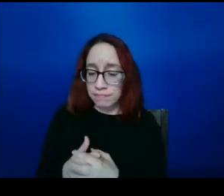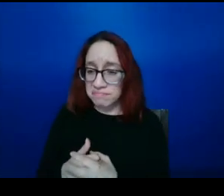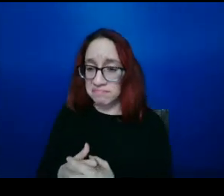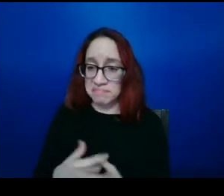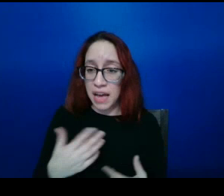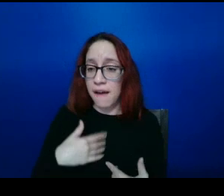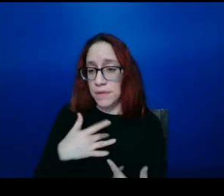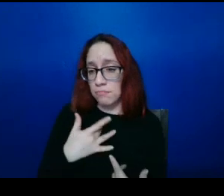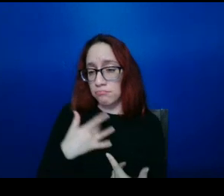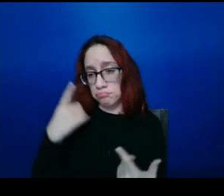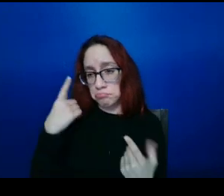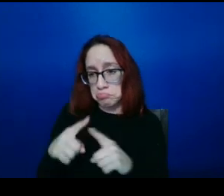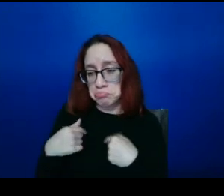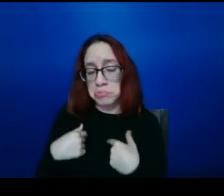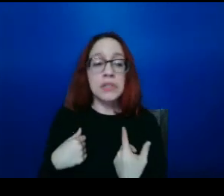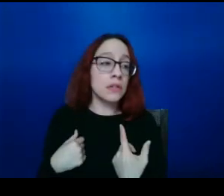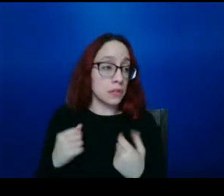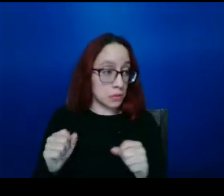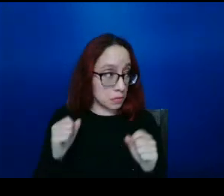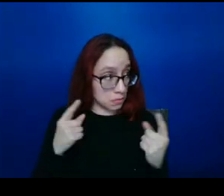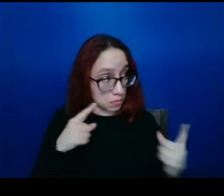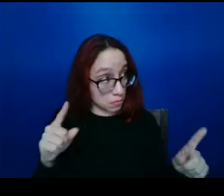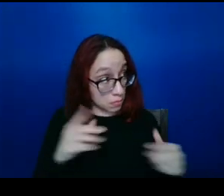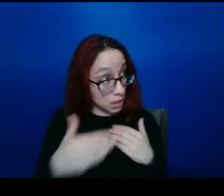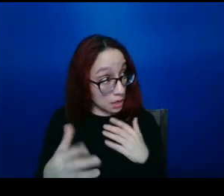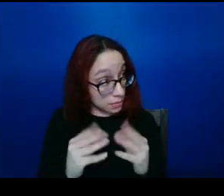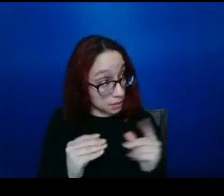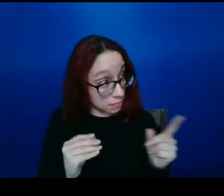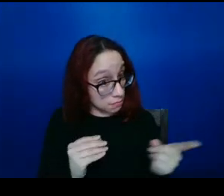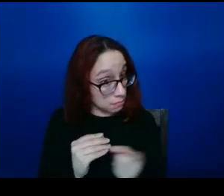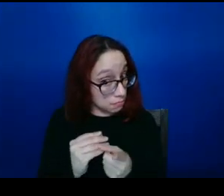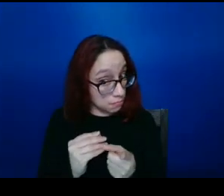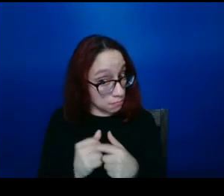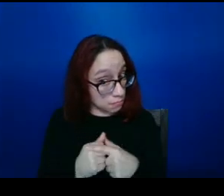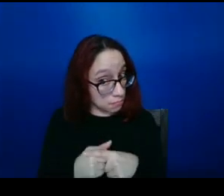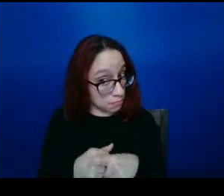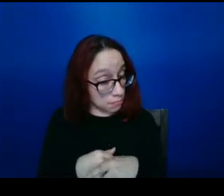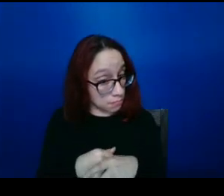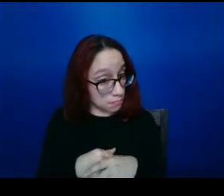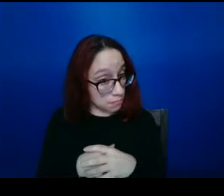my head's at. And is that something we can accomplish within the next meeting?